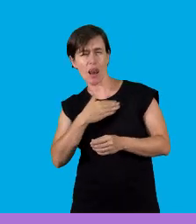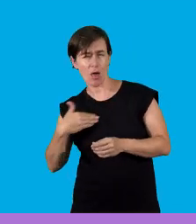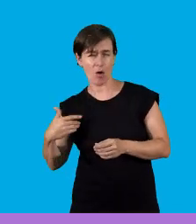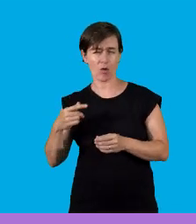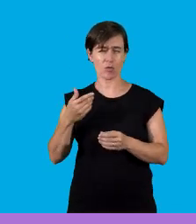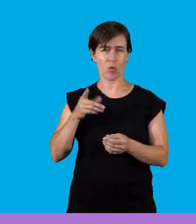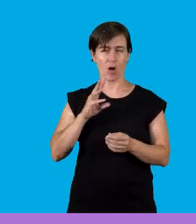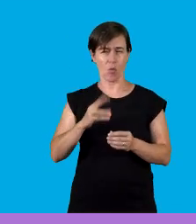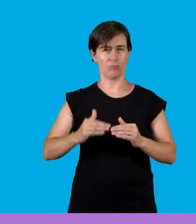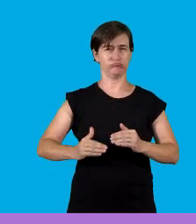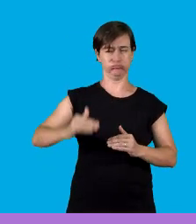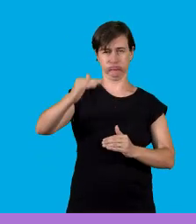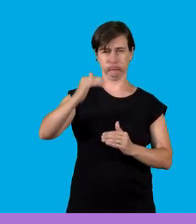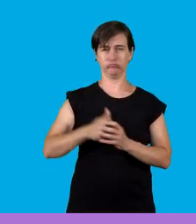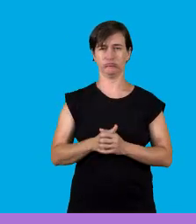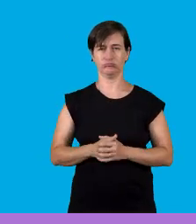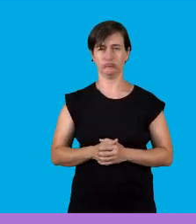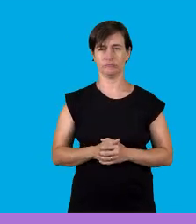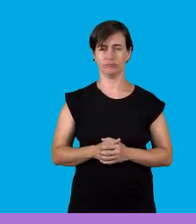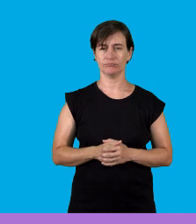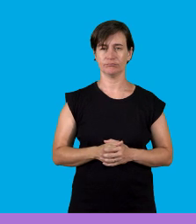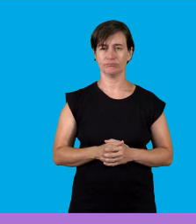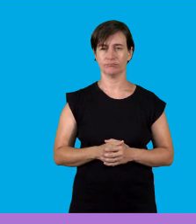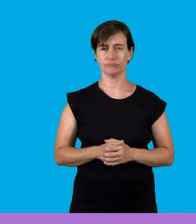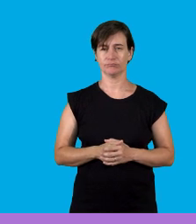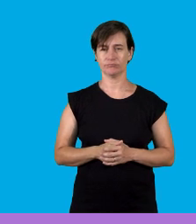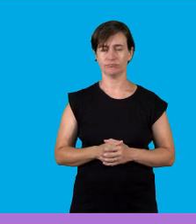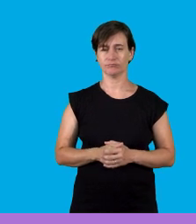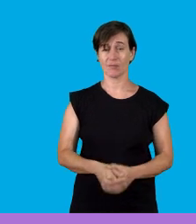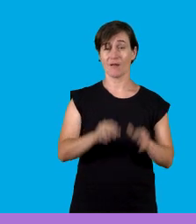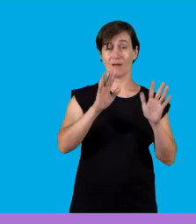take. Are you still following? Good. So let's take our